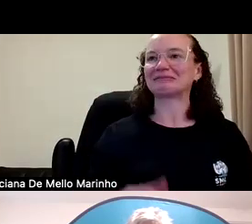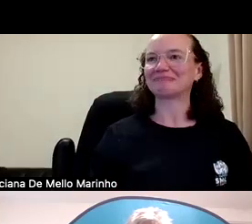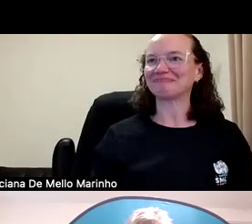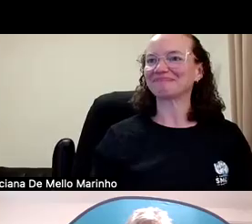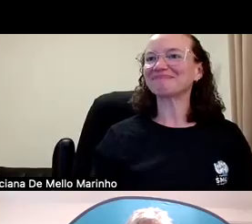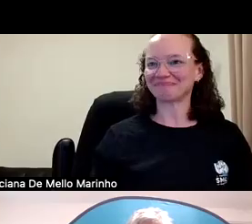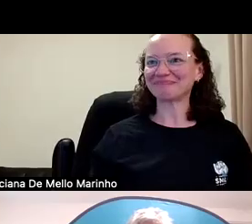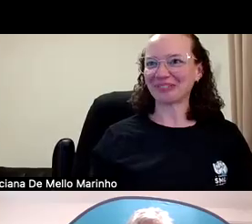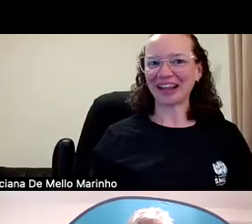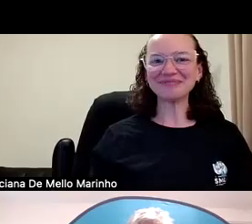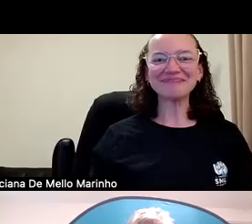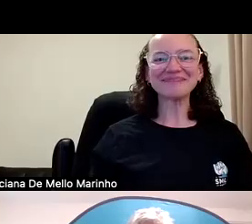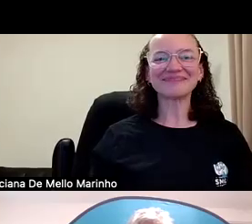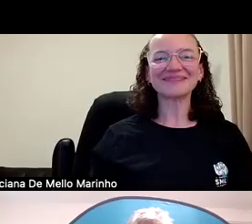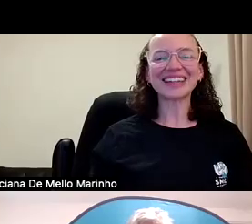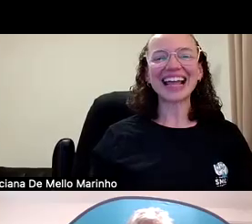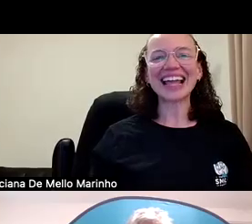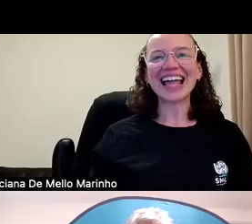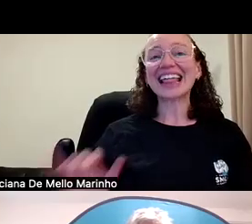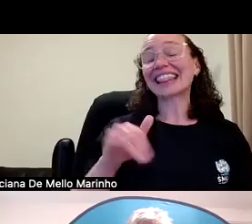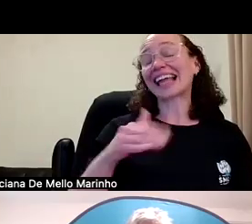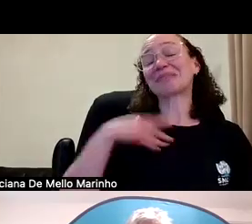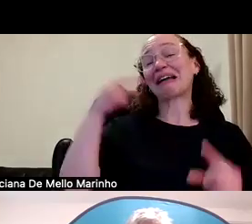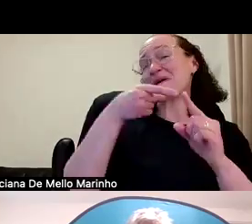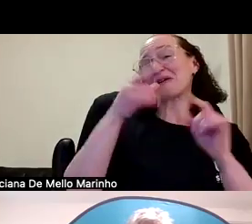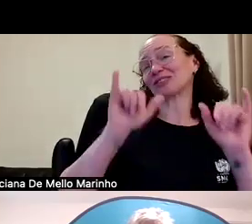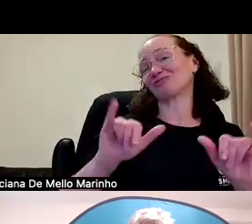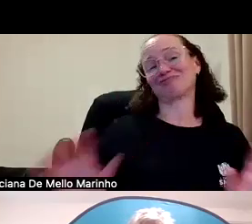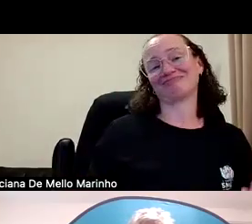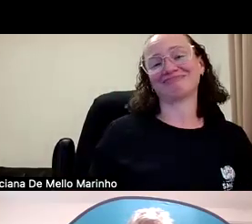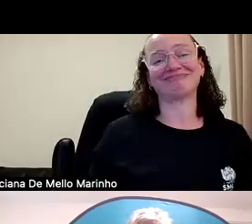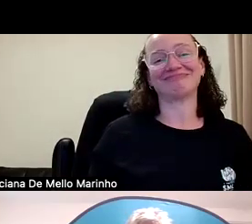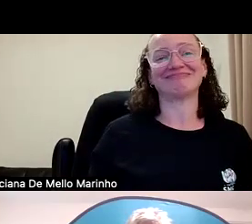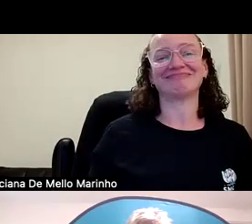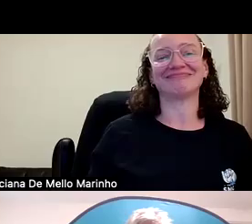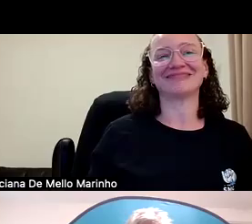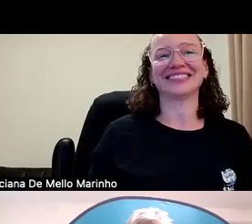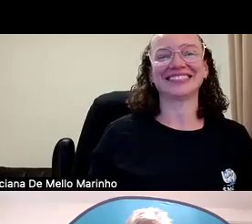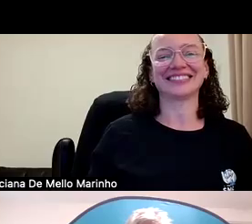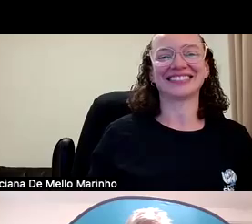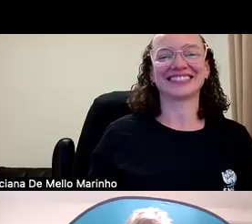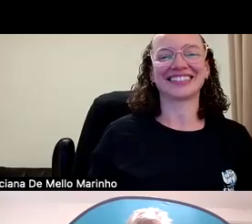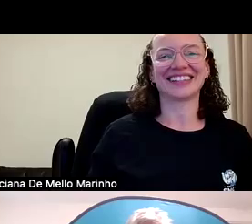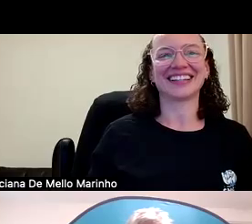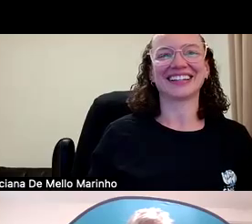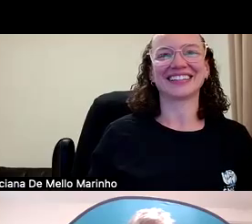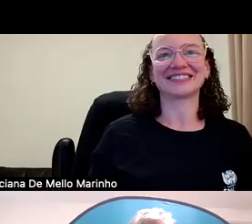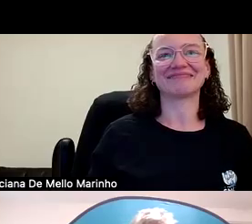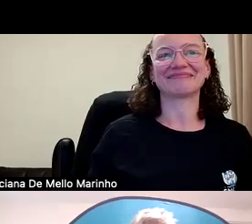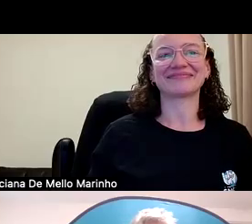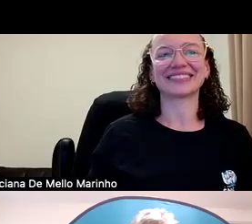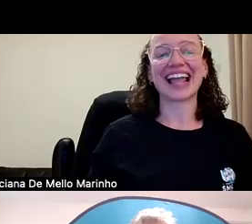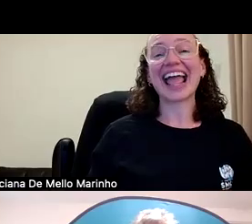a really effective communication happening in that event. So that's my